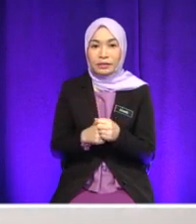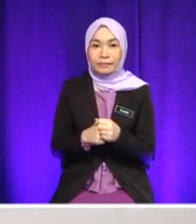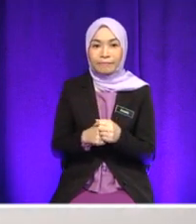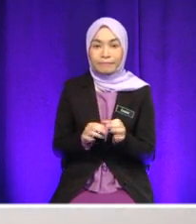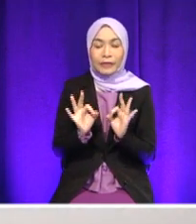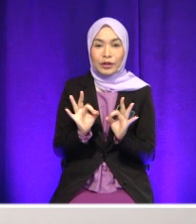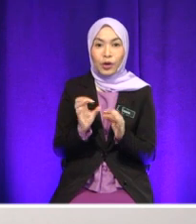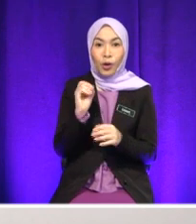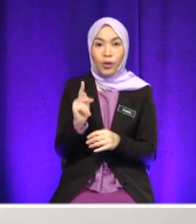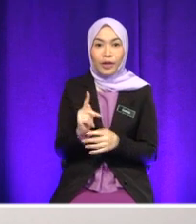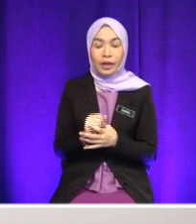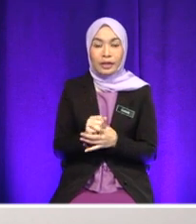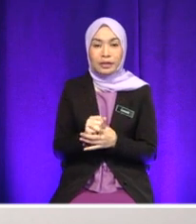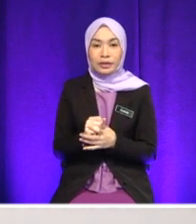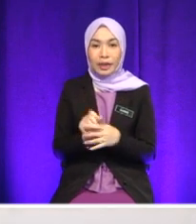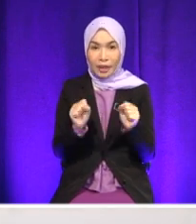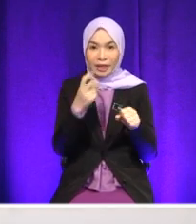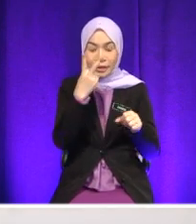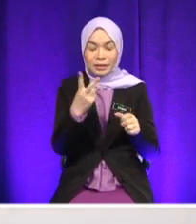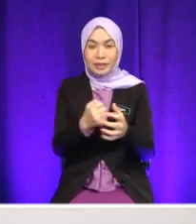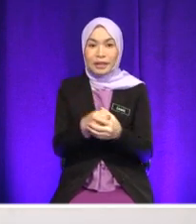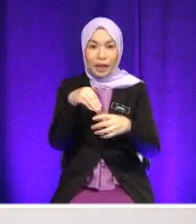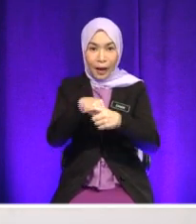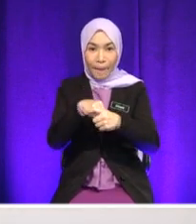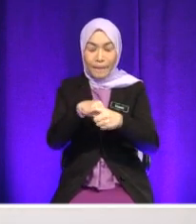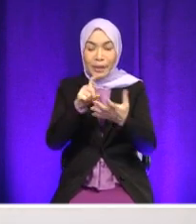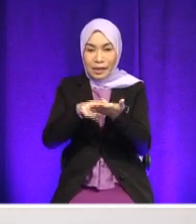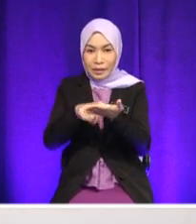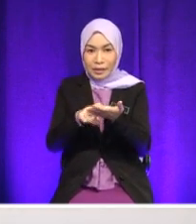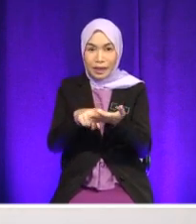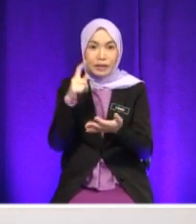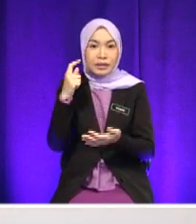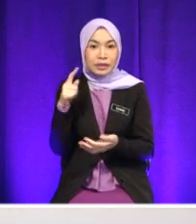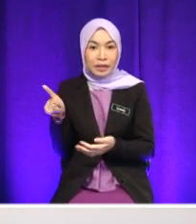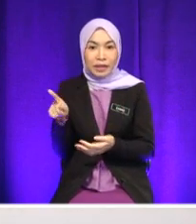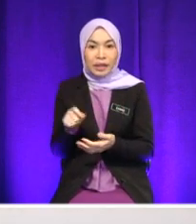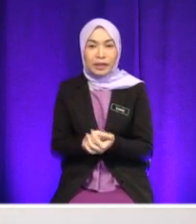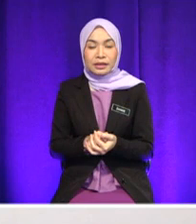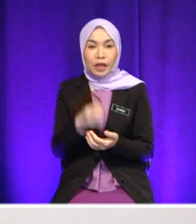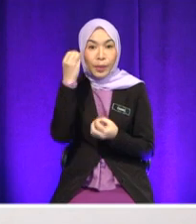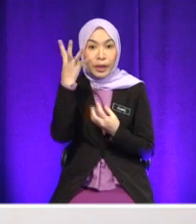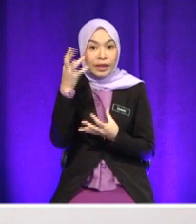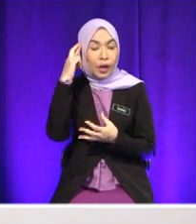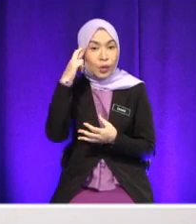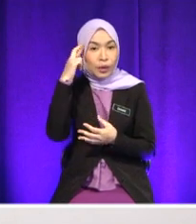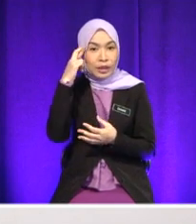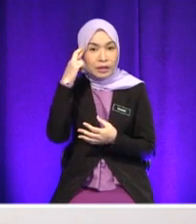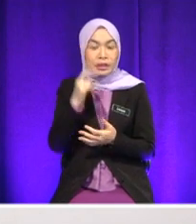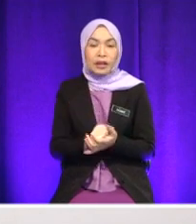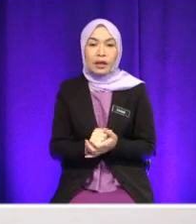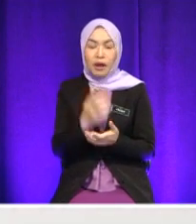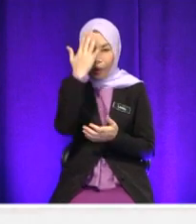All right, okay. So we can see that in the discussion, they also provide a reason, like why do they think